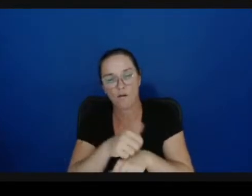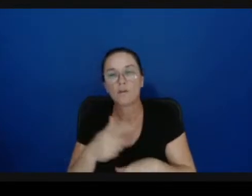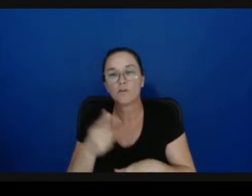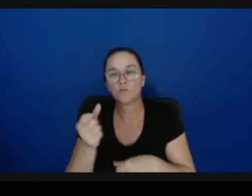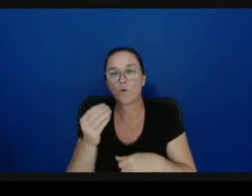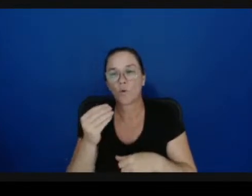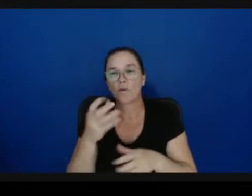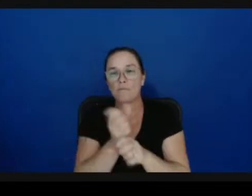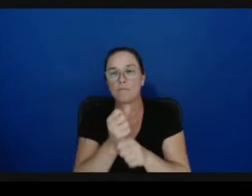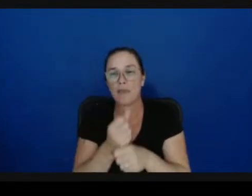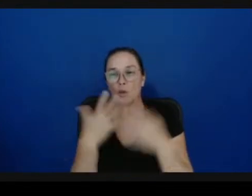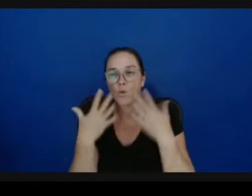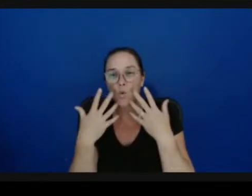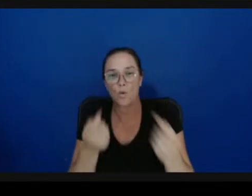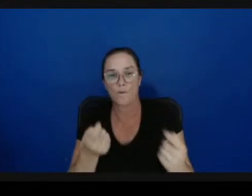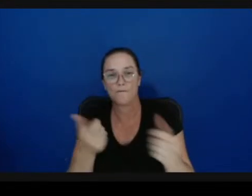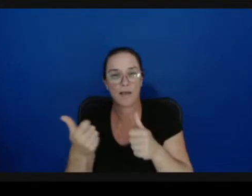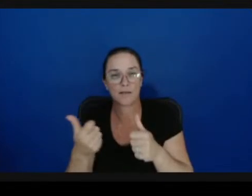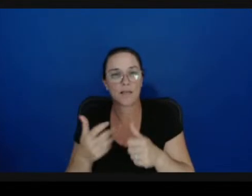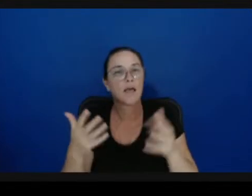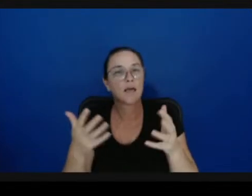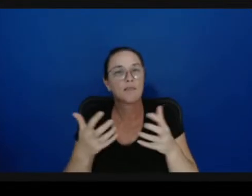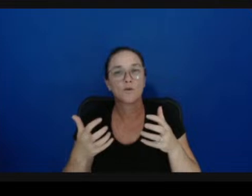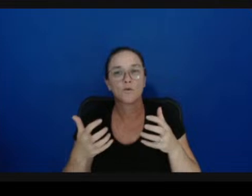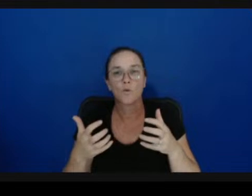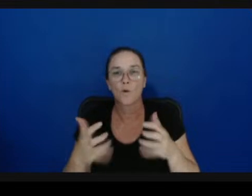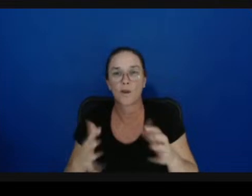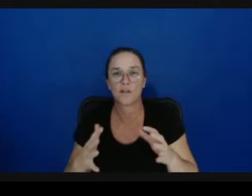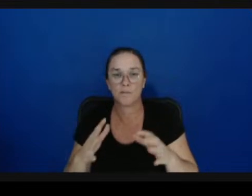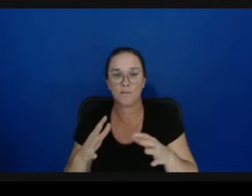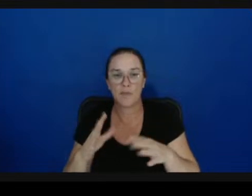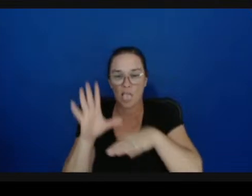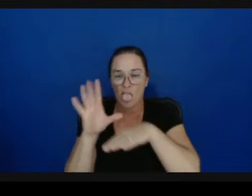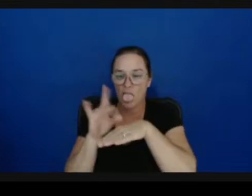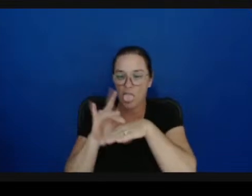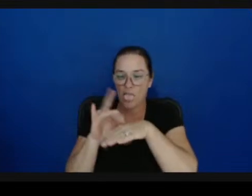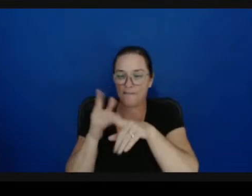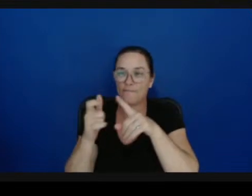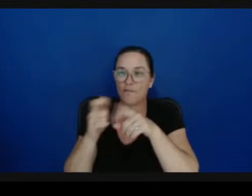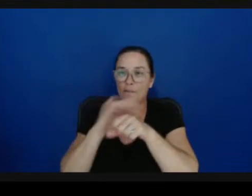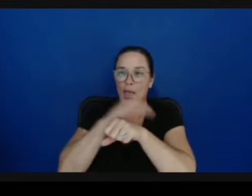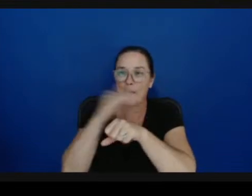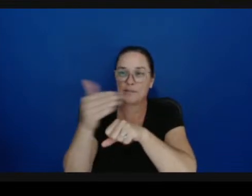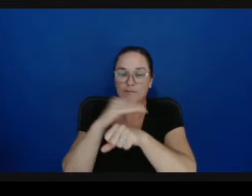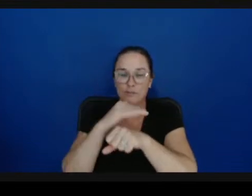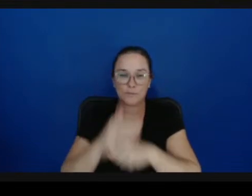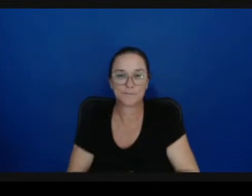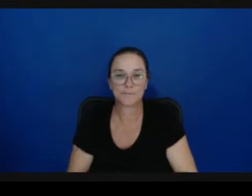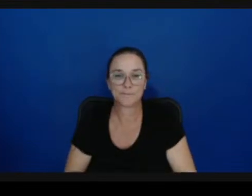here. And you also don't want it to be contaminated with anything from the atmosphere either. So they're trying to be careful with that.